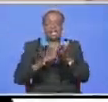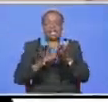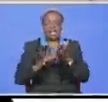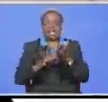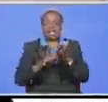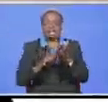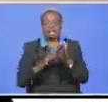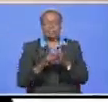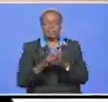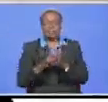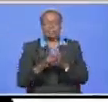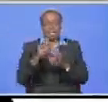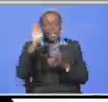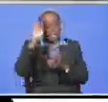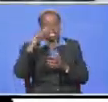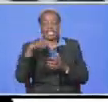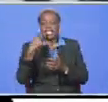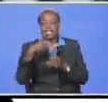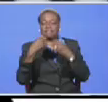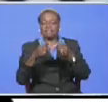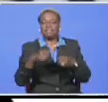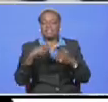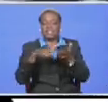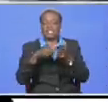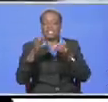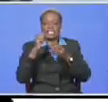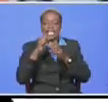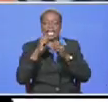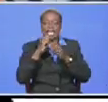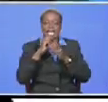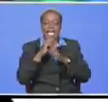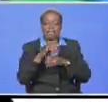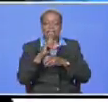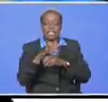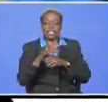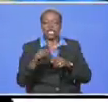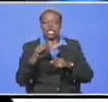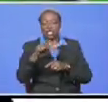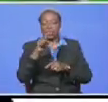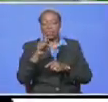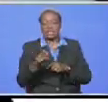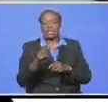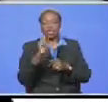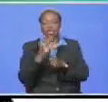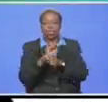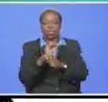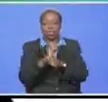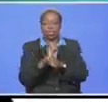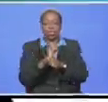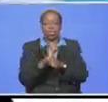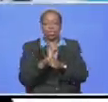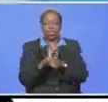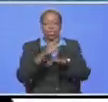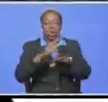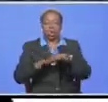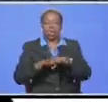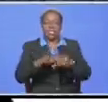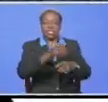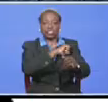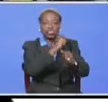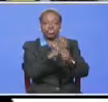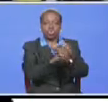into the music business. You have to kind of like just work on your strong